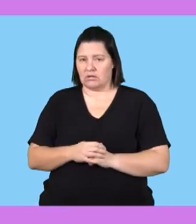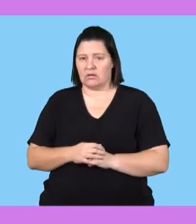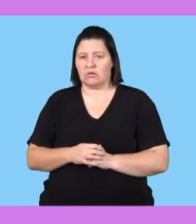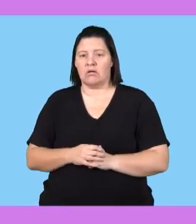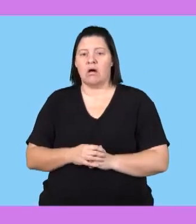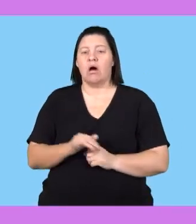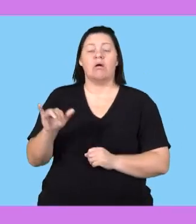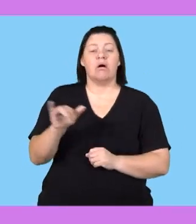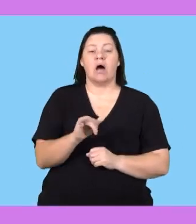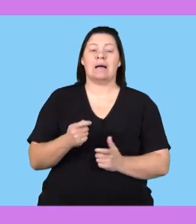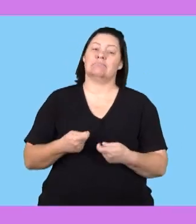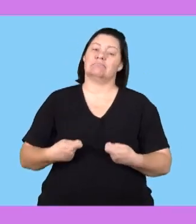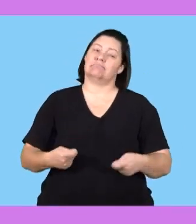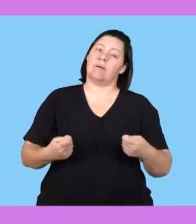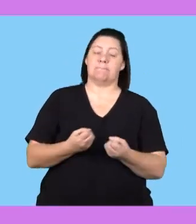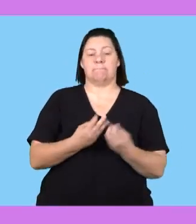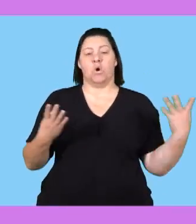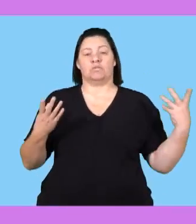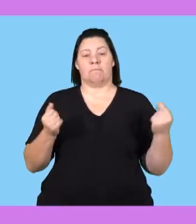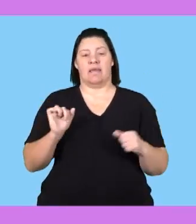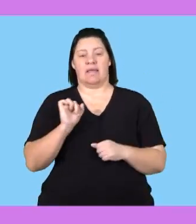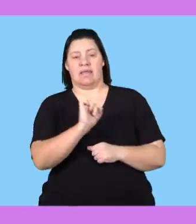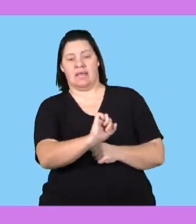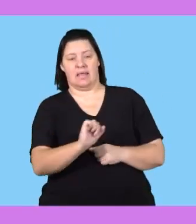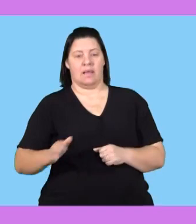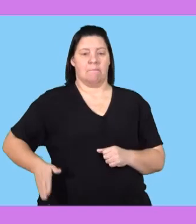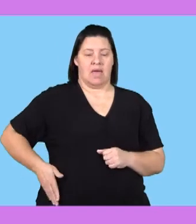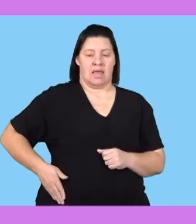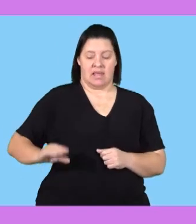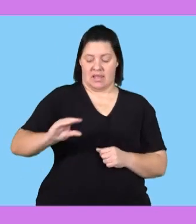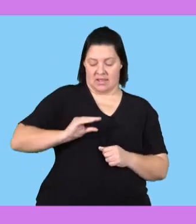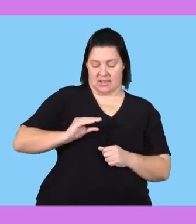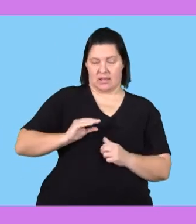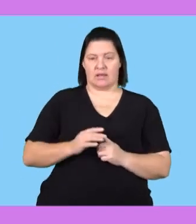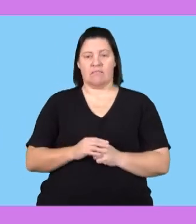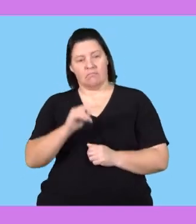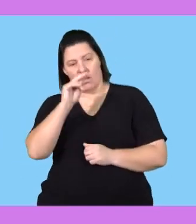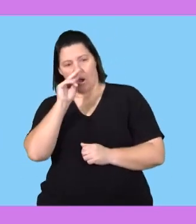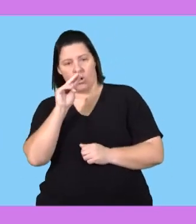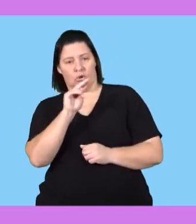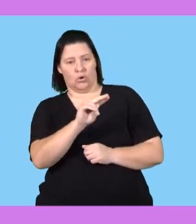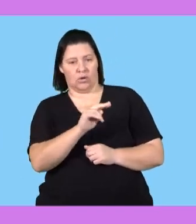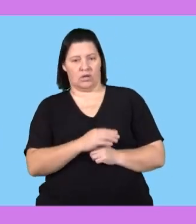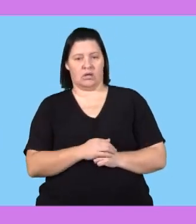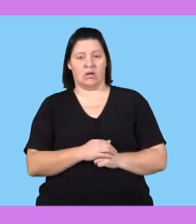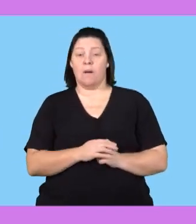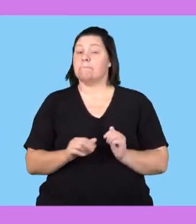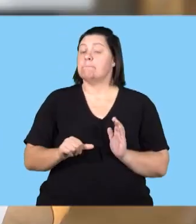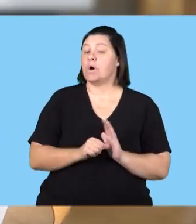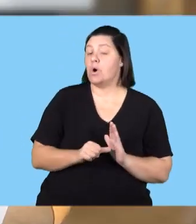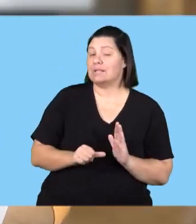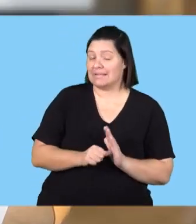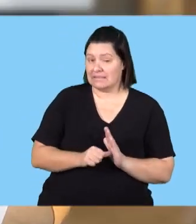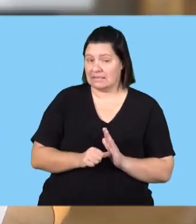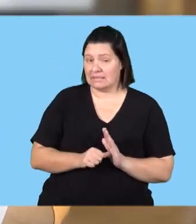question, on which item has Ruby spent most of her pocket money? So looking at the pie chart, what